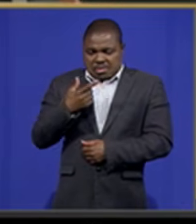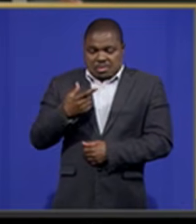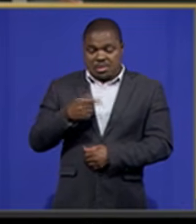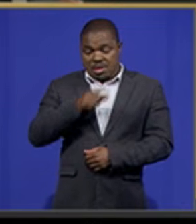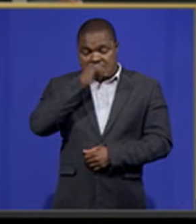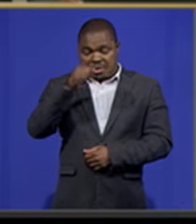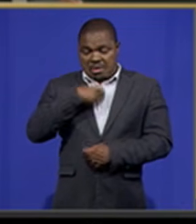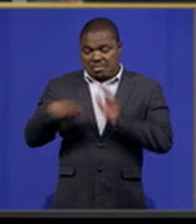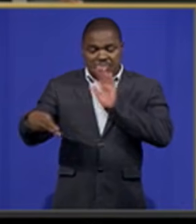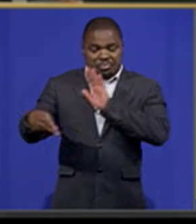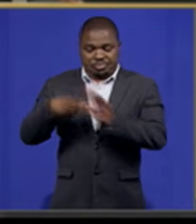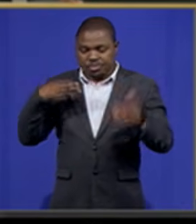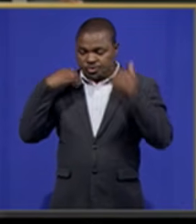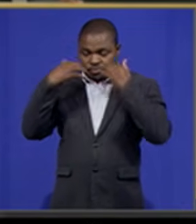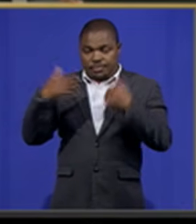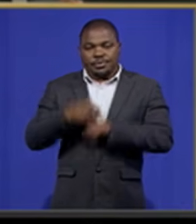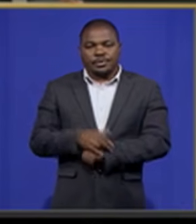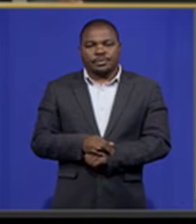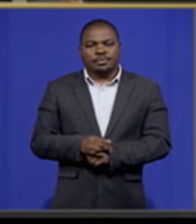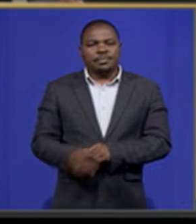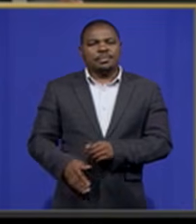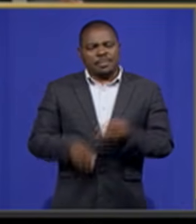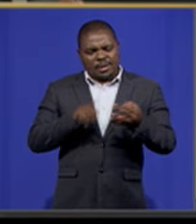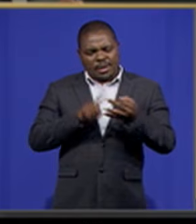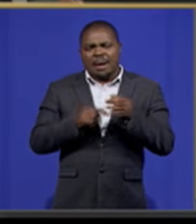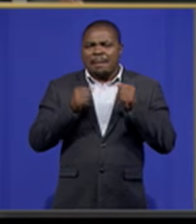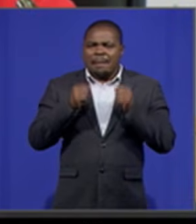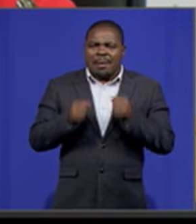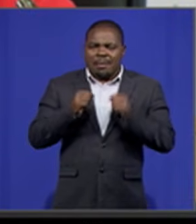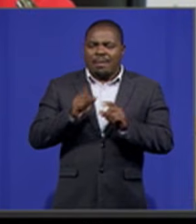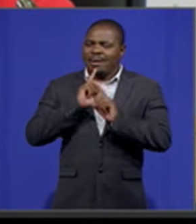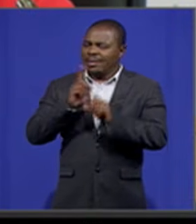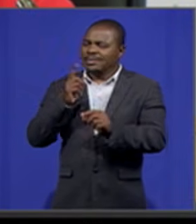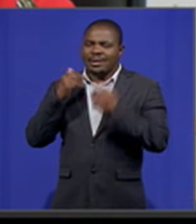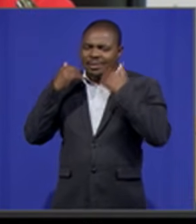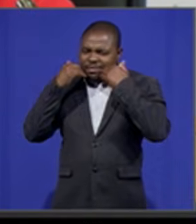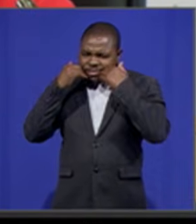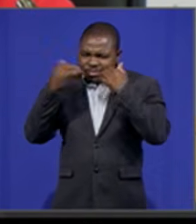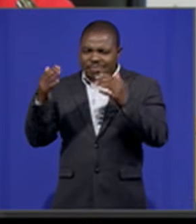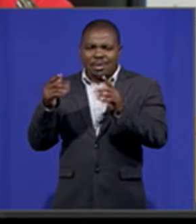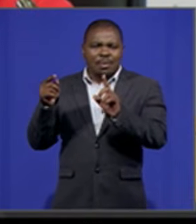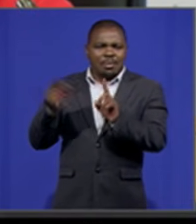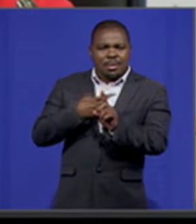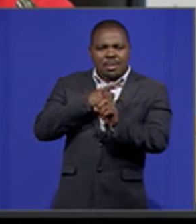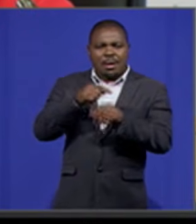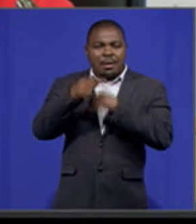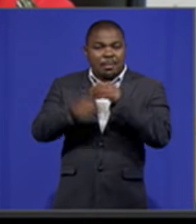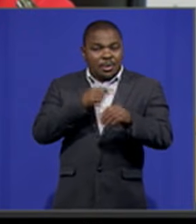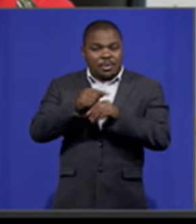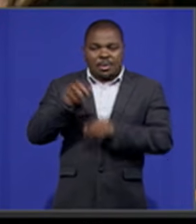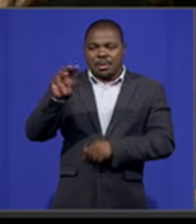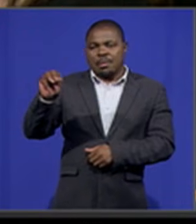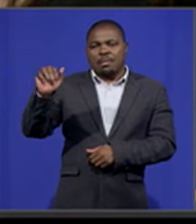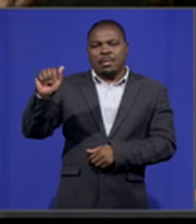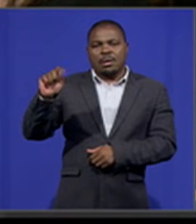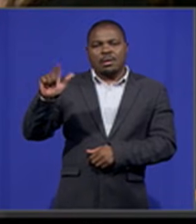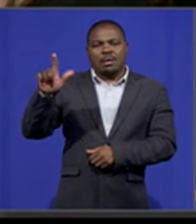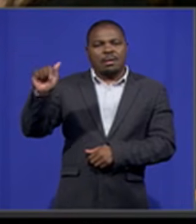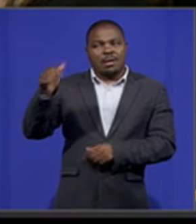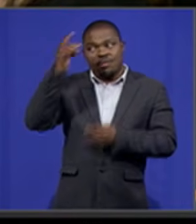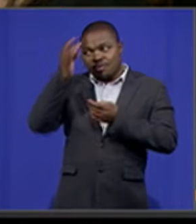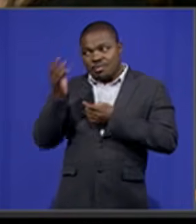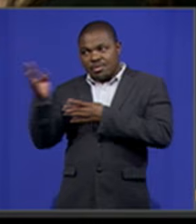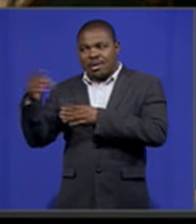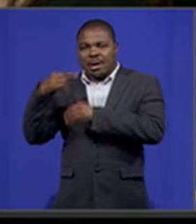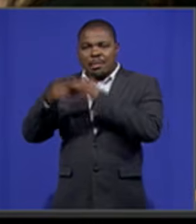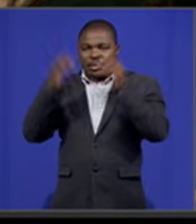myself. Mokgotsi o tšwetše pele a šomiša leano le la go se nyaka go ikarabela malebana le tshedimušo yeo a rometšego Matlala ya go golegwa ga mohlankedi mogolo go